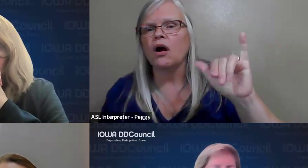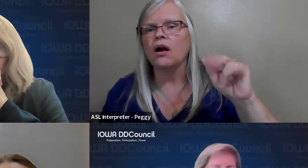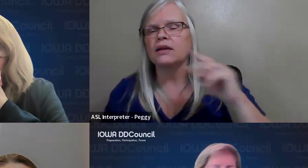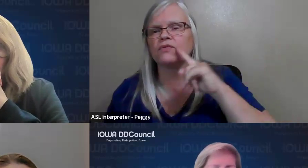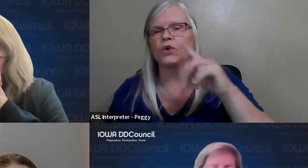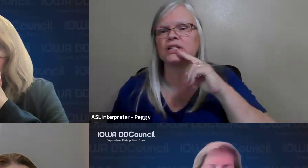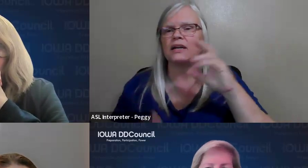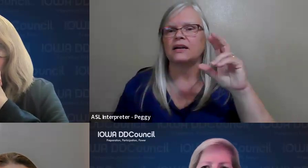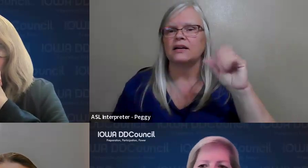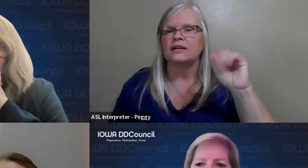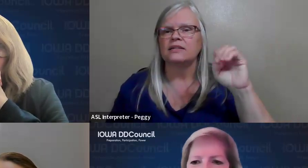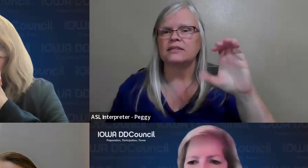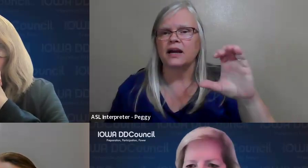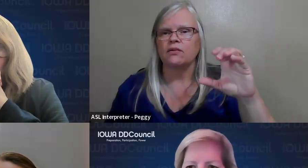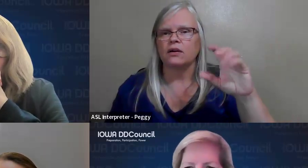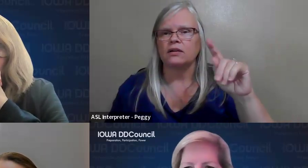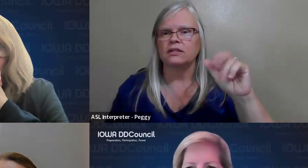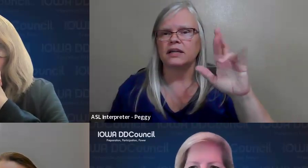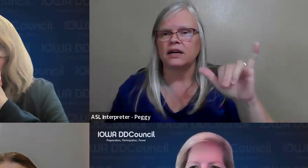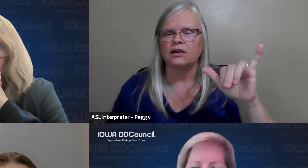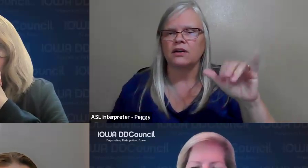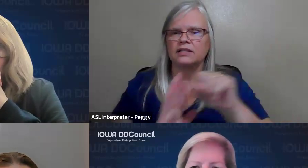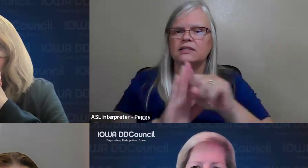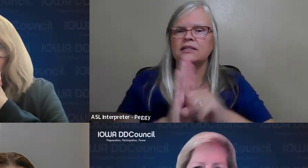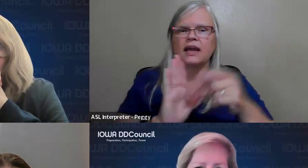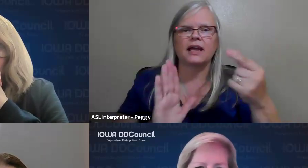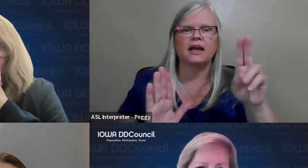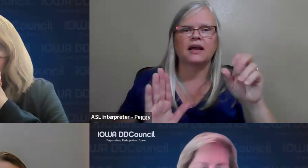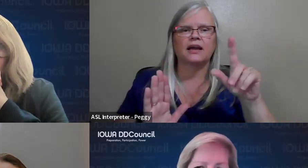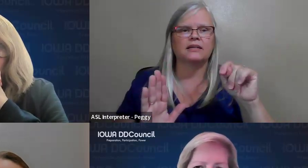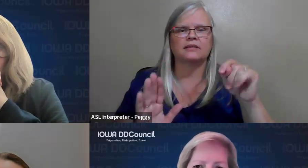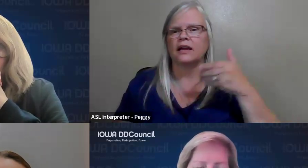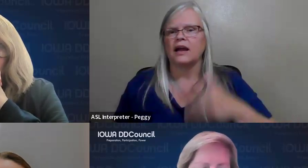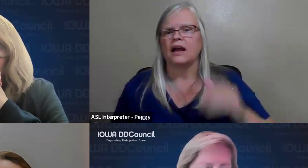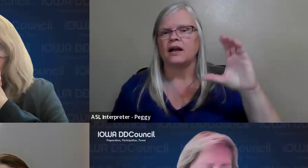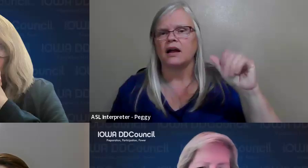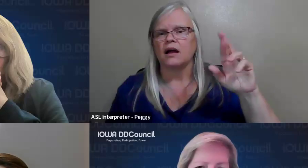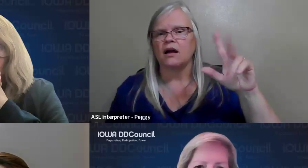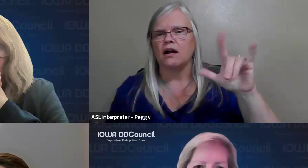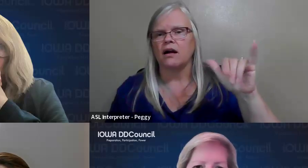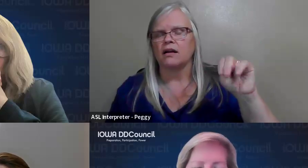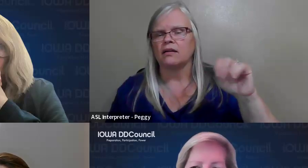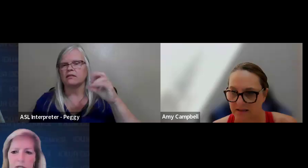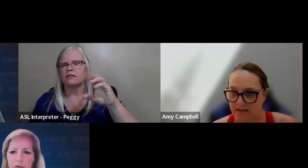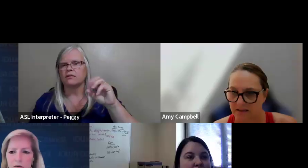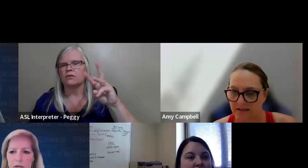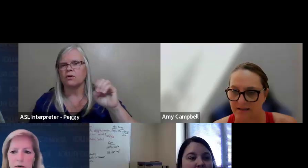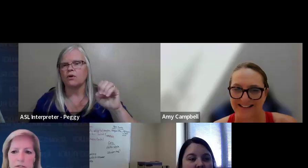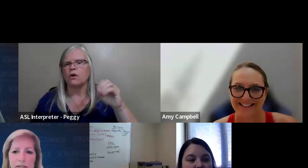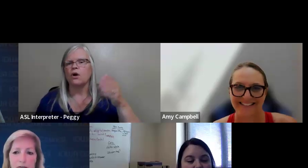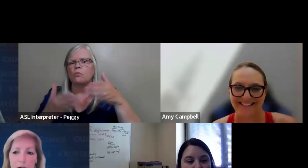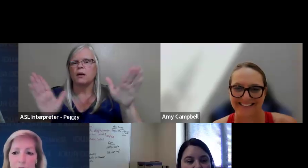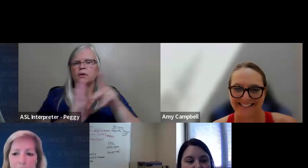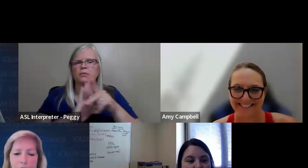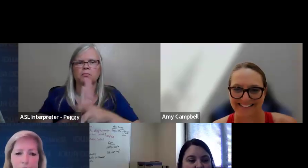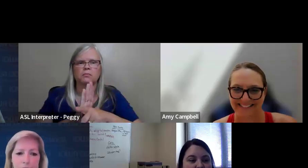State guest. Hey everyone, I'm Carlin Crow here, Public Policy Manager with the